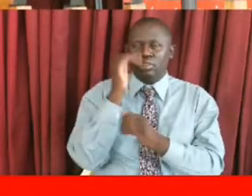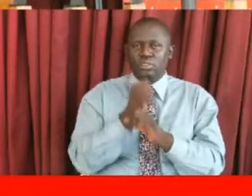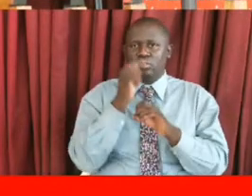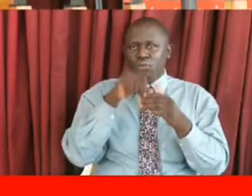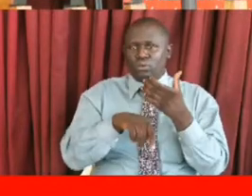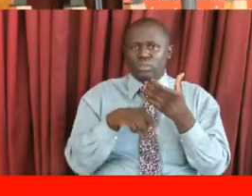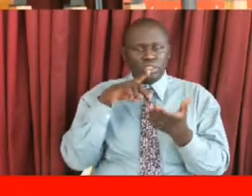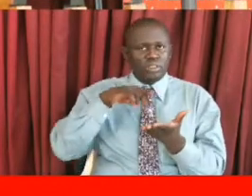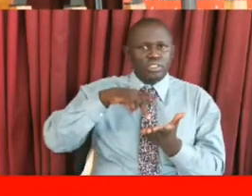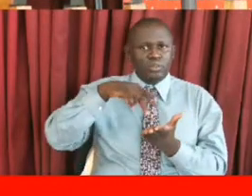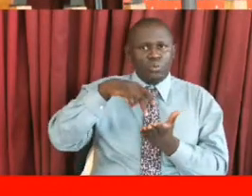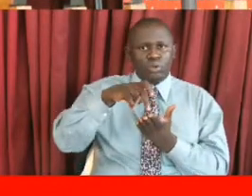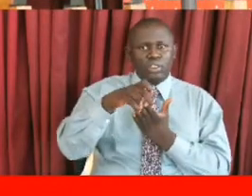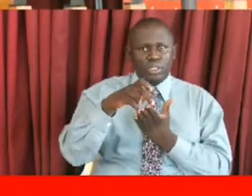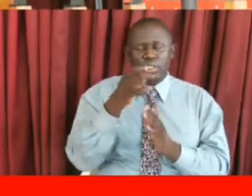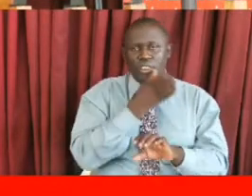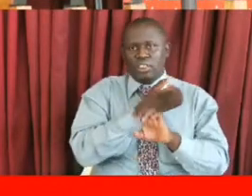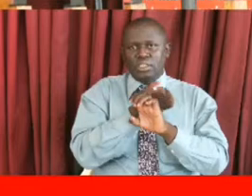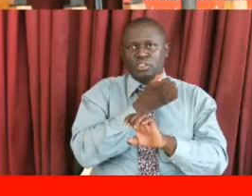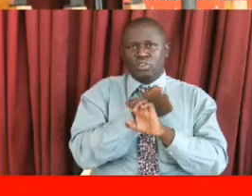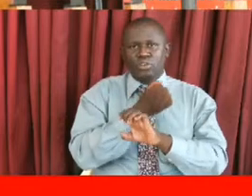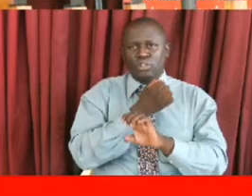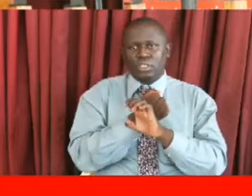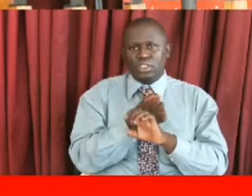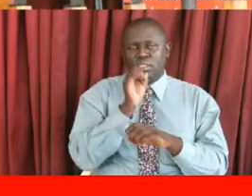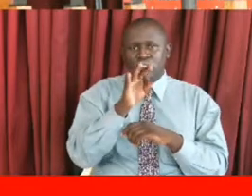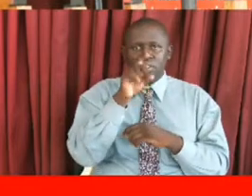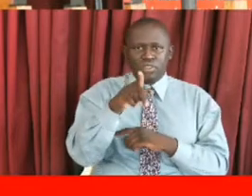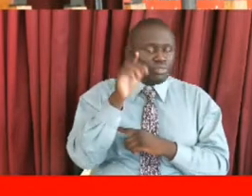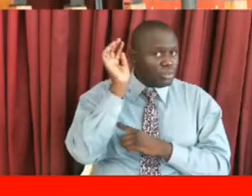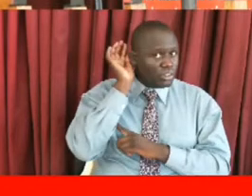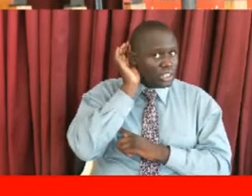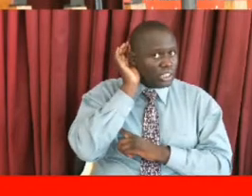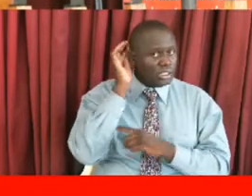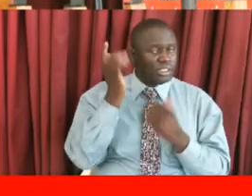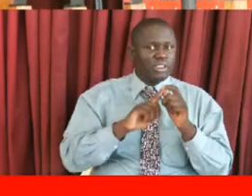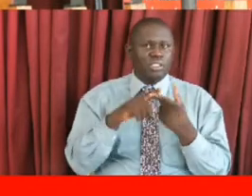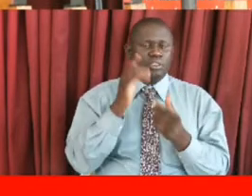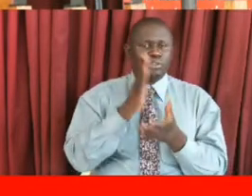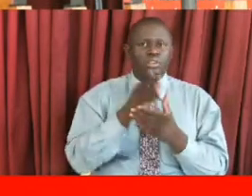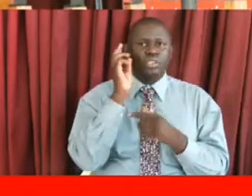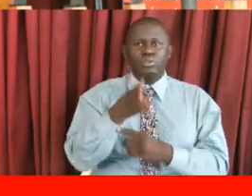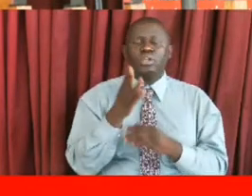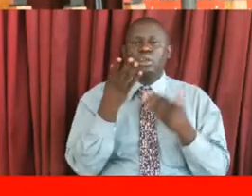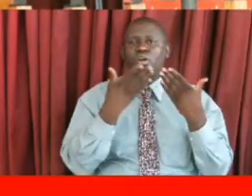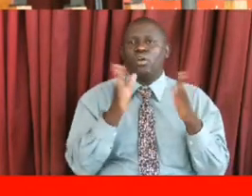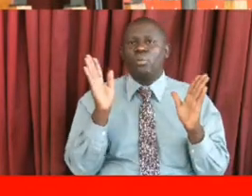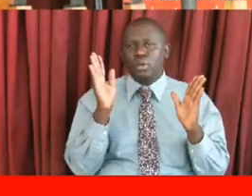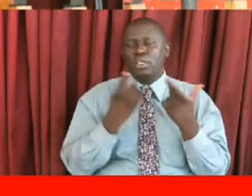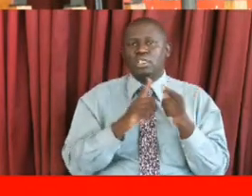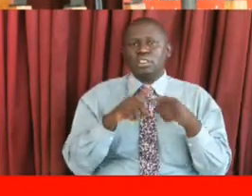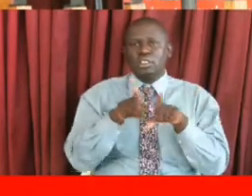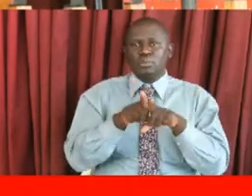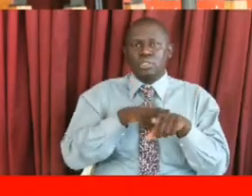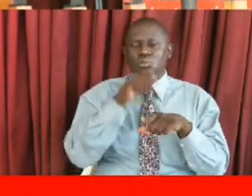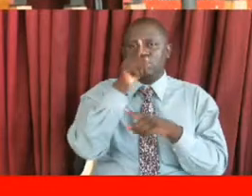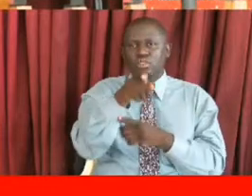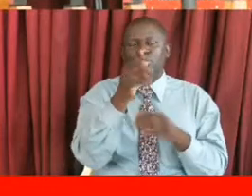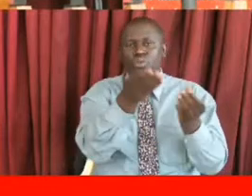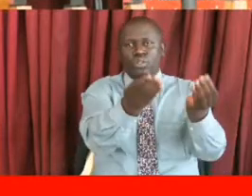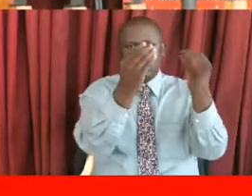walking it is knocking if you hear it and open it then you receive